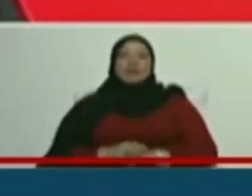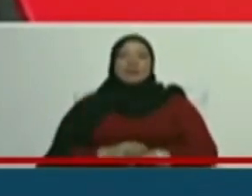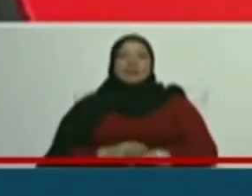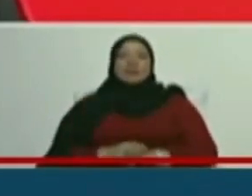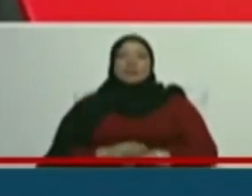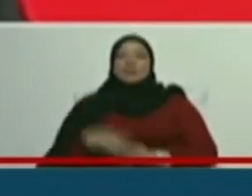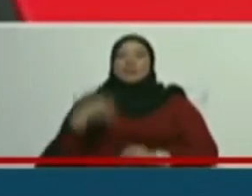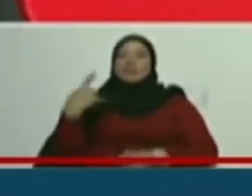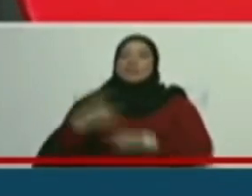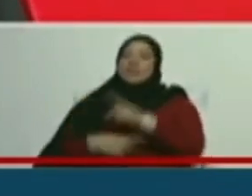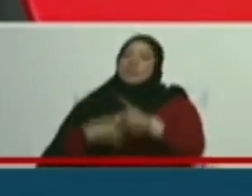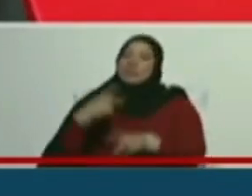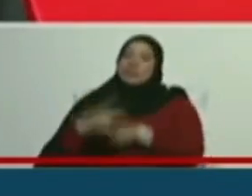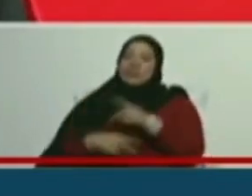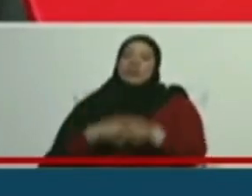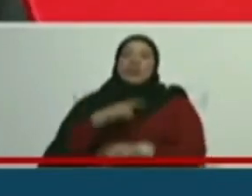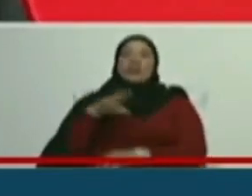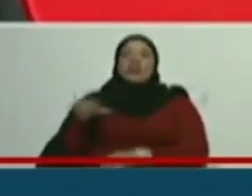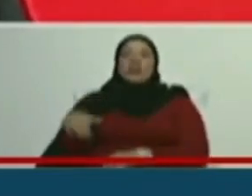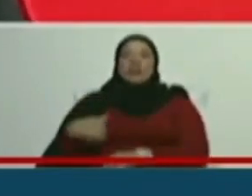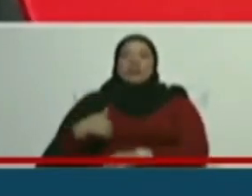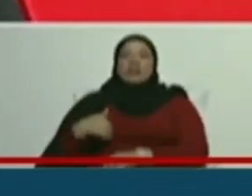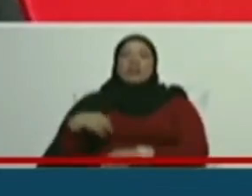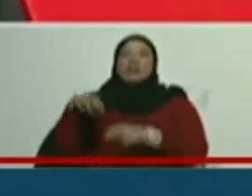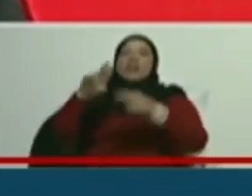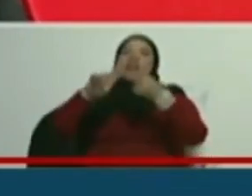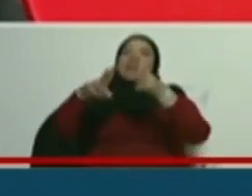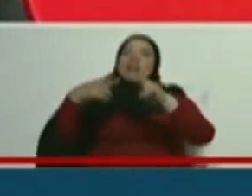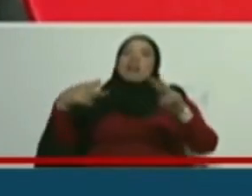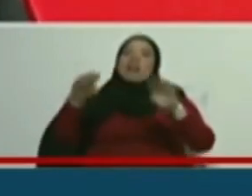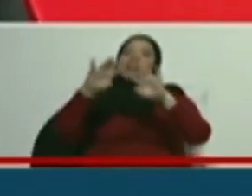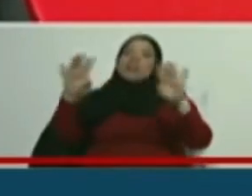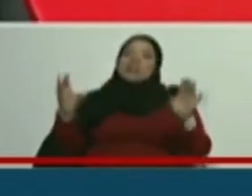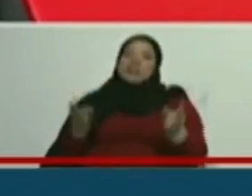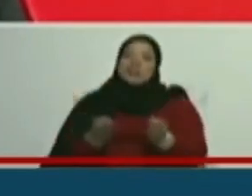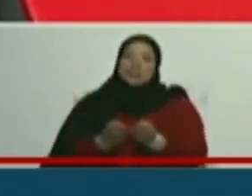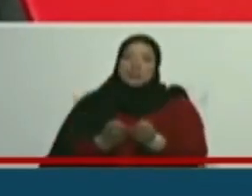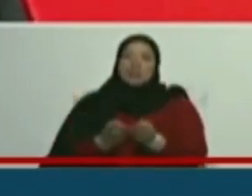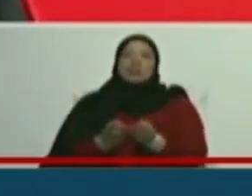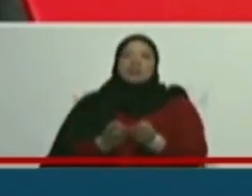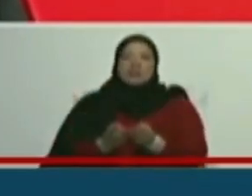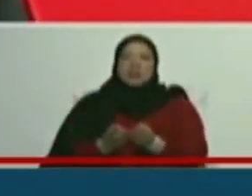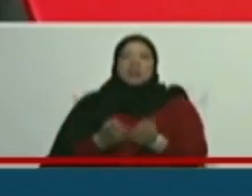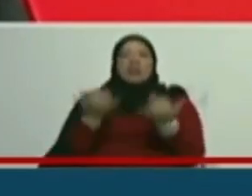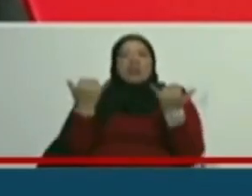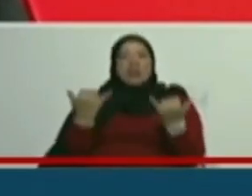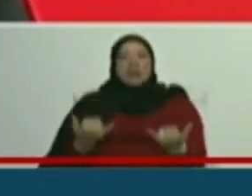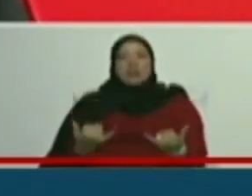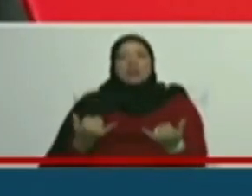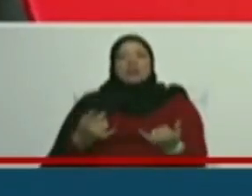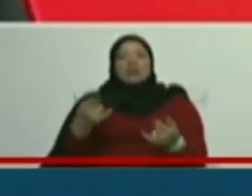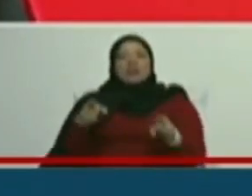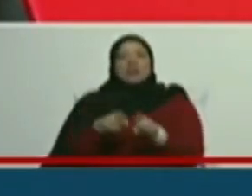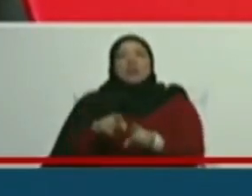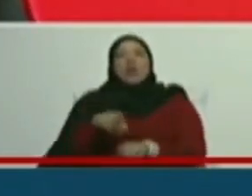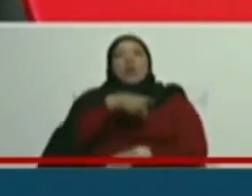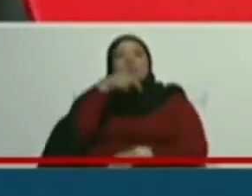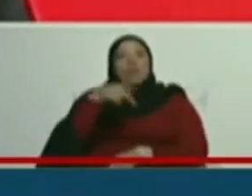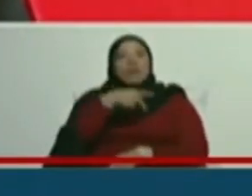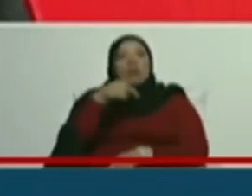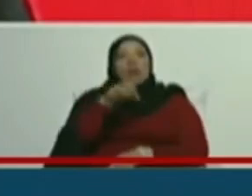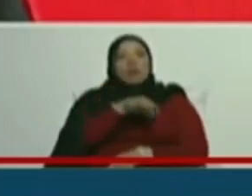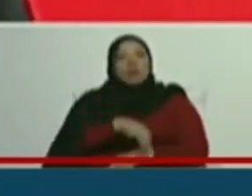global challenges, unprecedented global challenge, and with serious threats to the world peace. The world is facing the